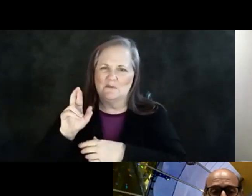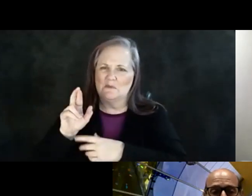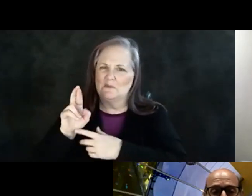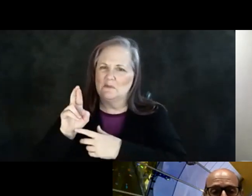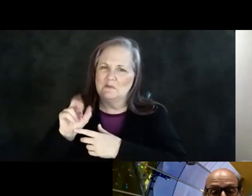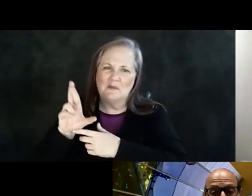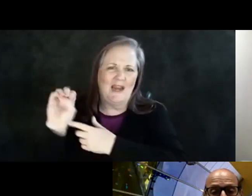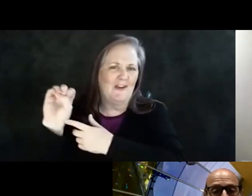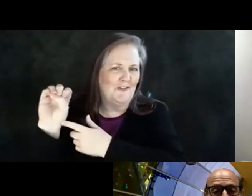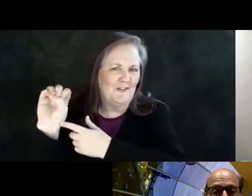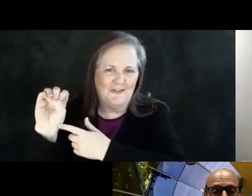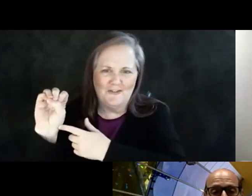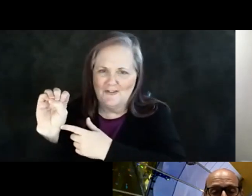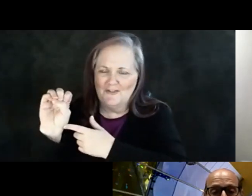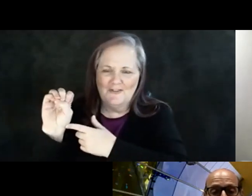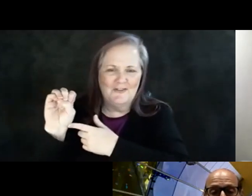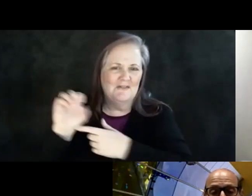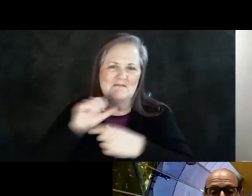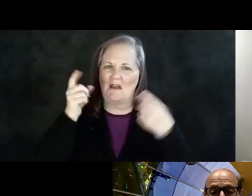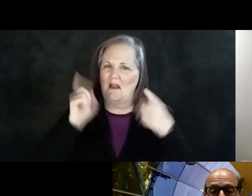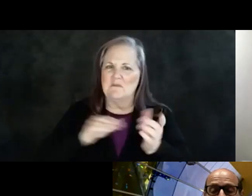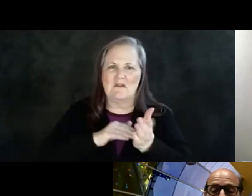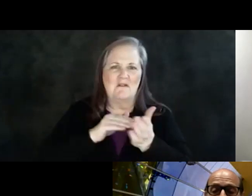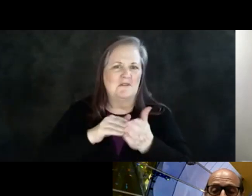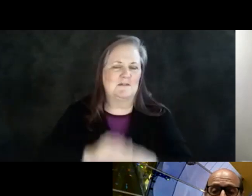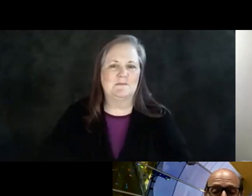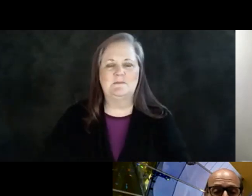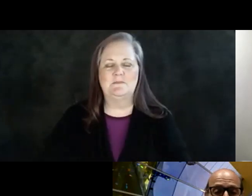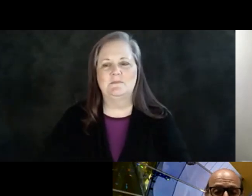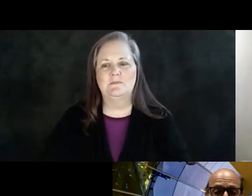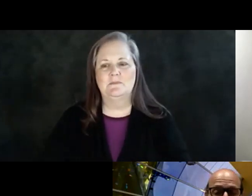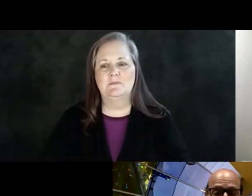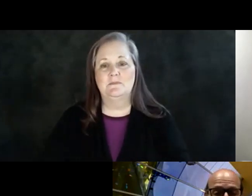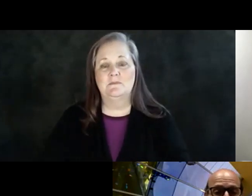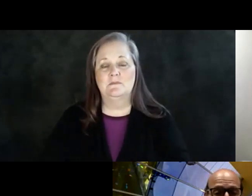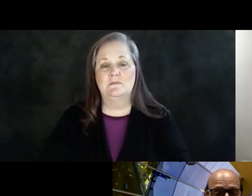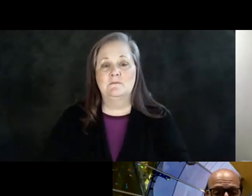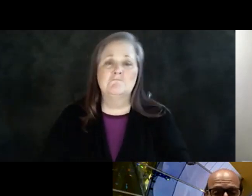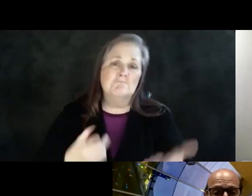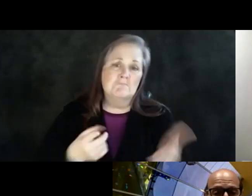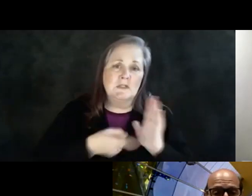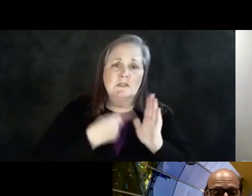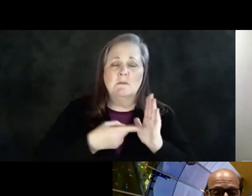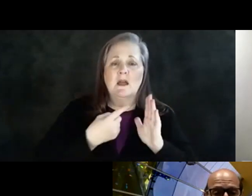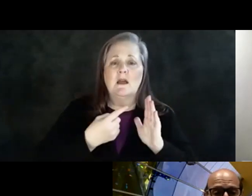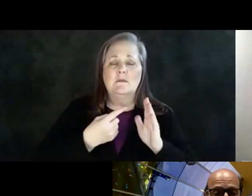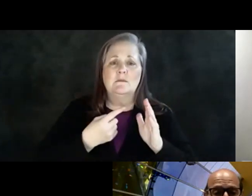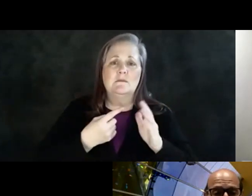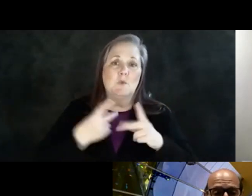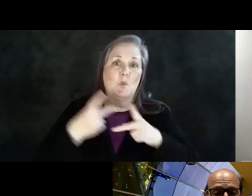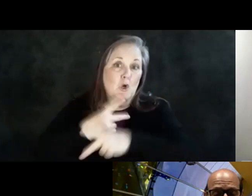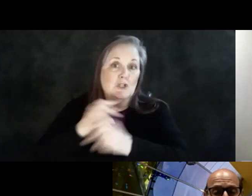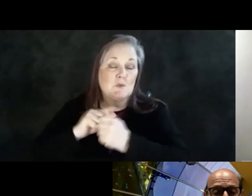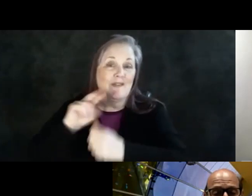quite an uncommon scenario. The symptoms are sometimes a little bit worse with the